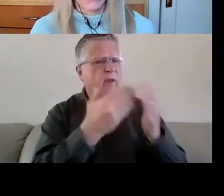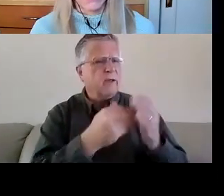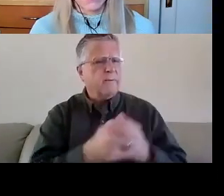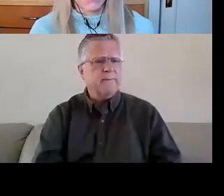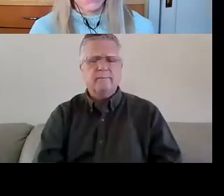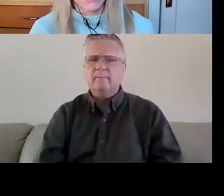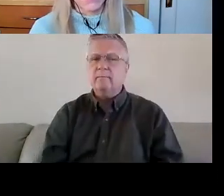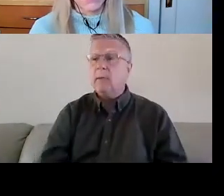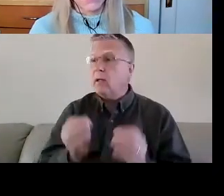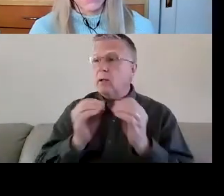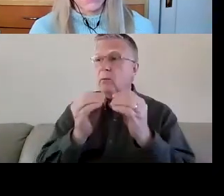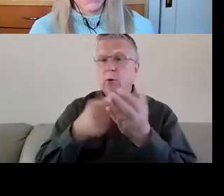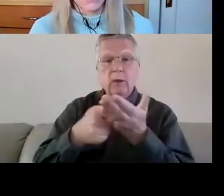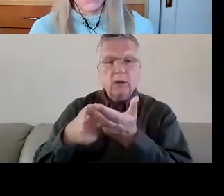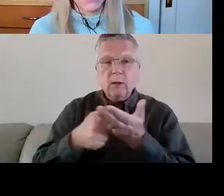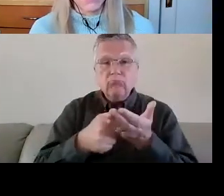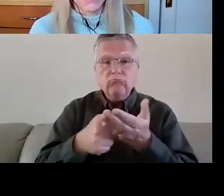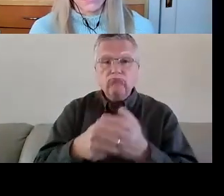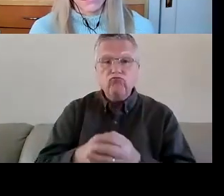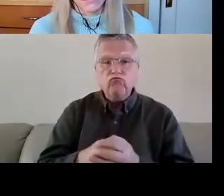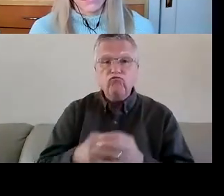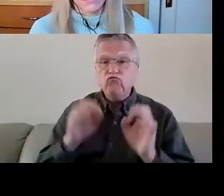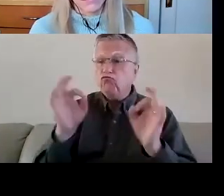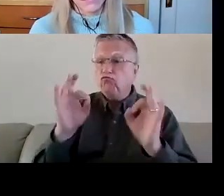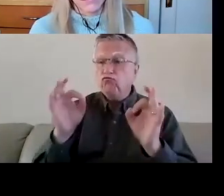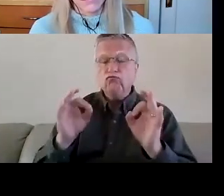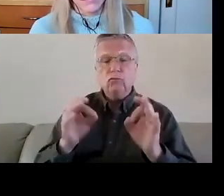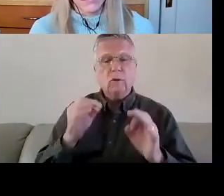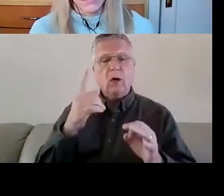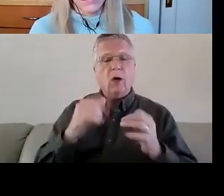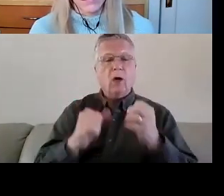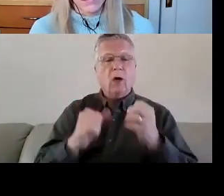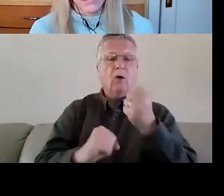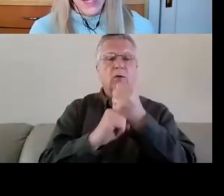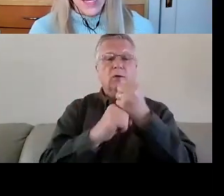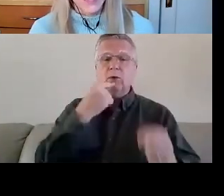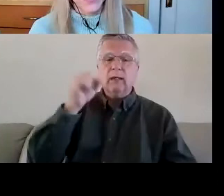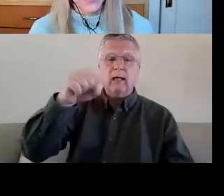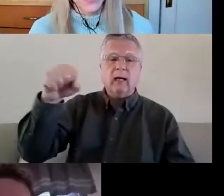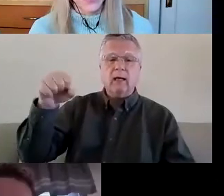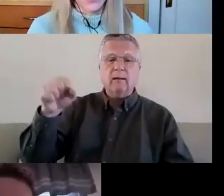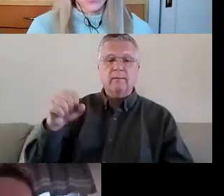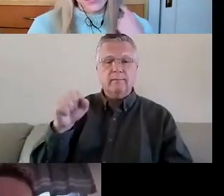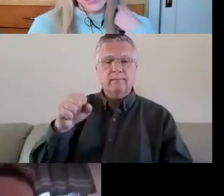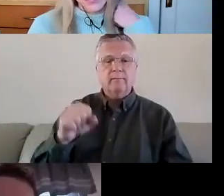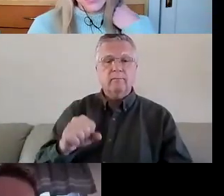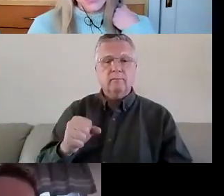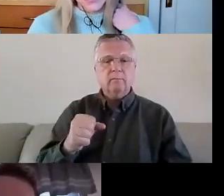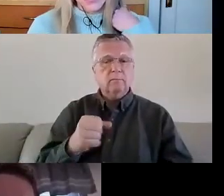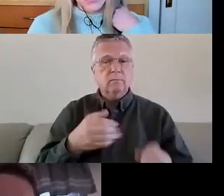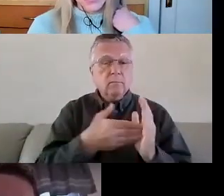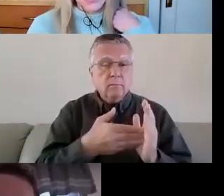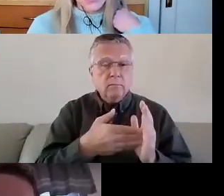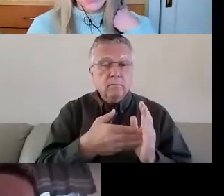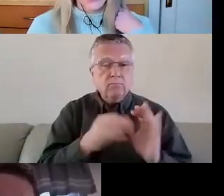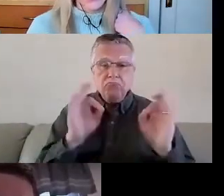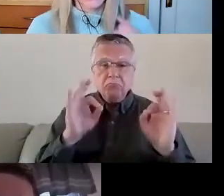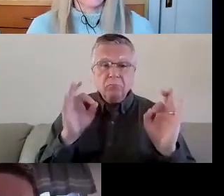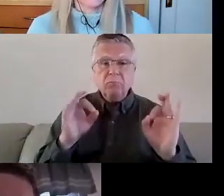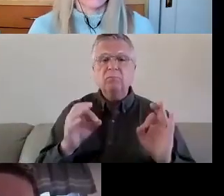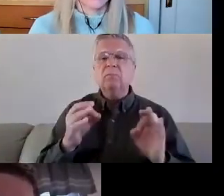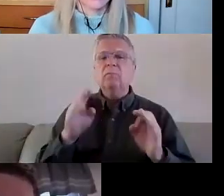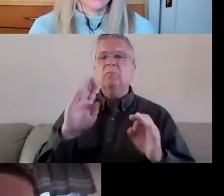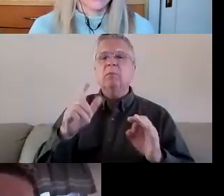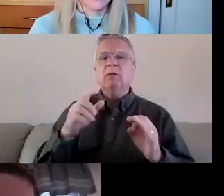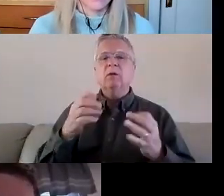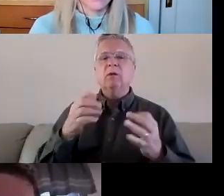Any further discussion? Seeing none, all those in favor say aye. Aye. Any opposed? Bill is recommended. Our